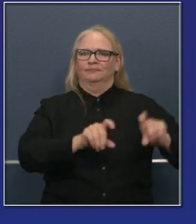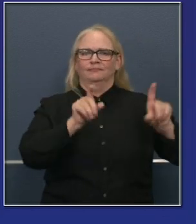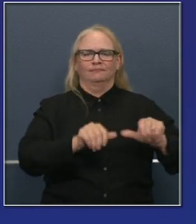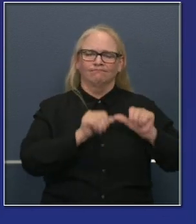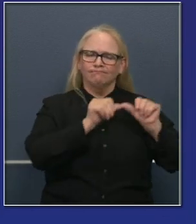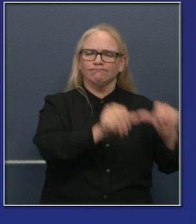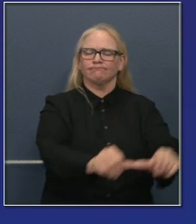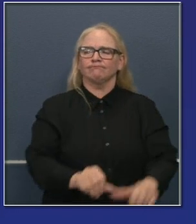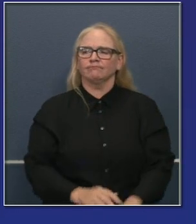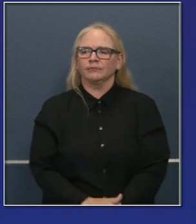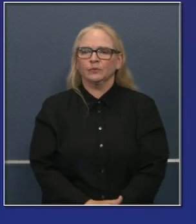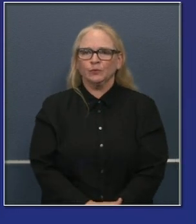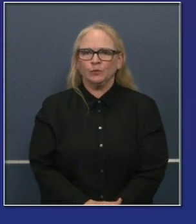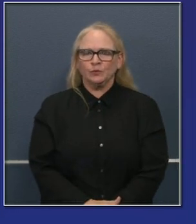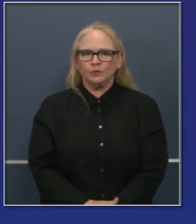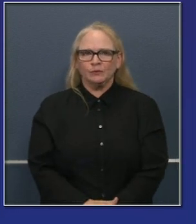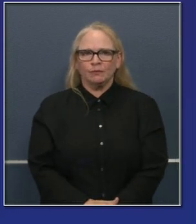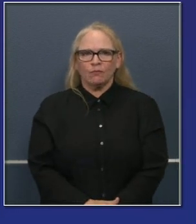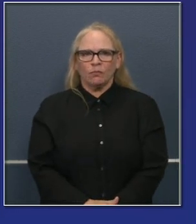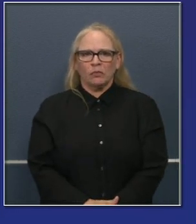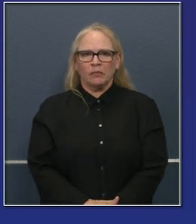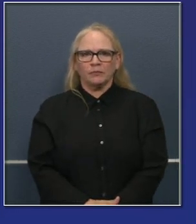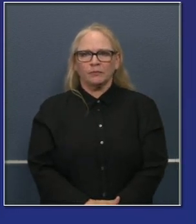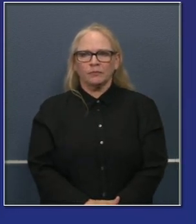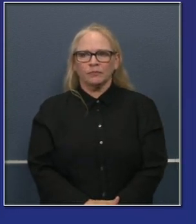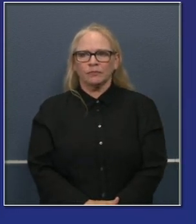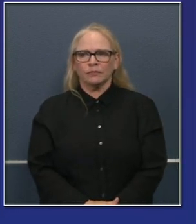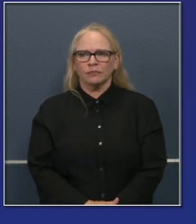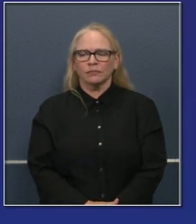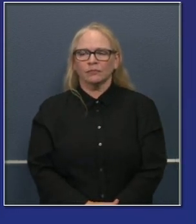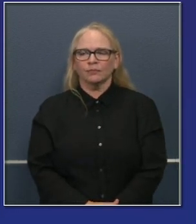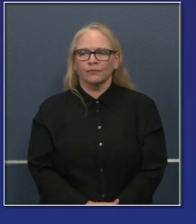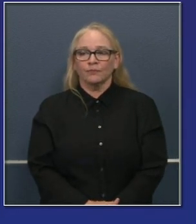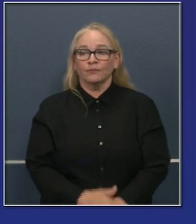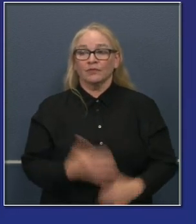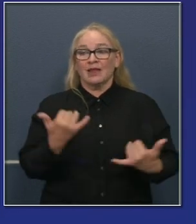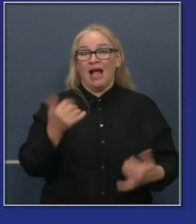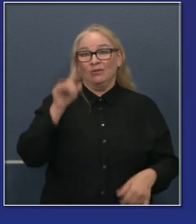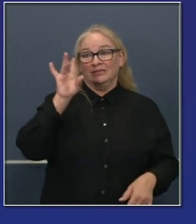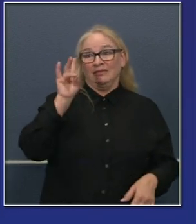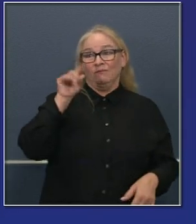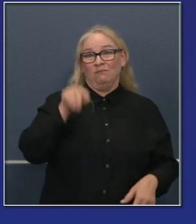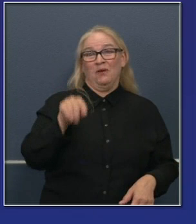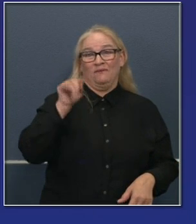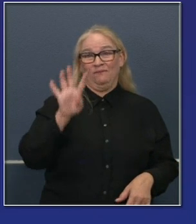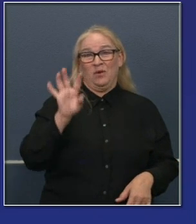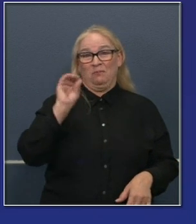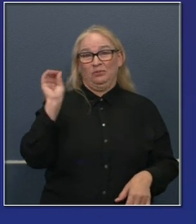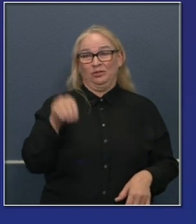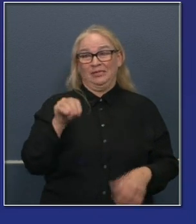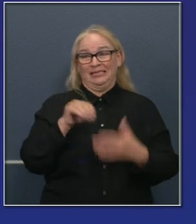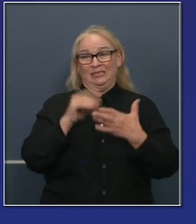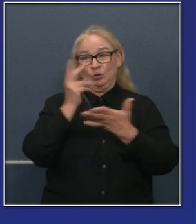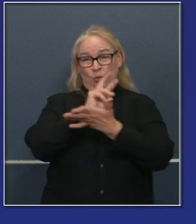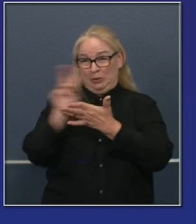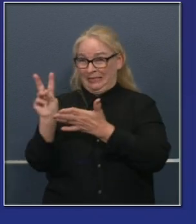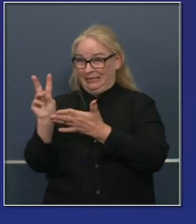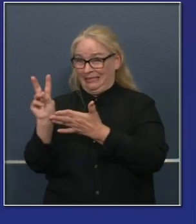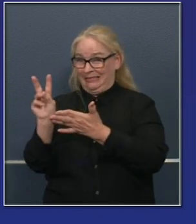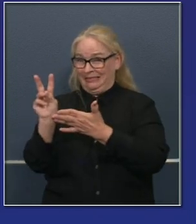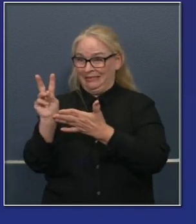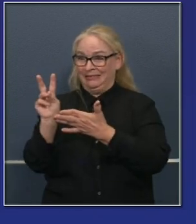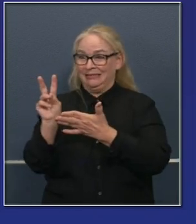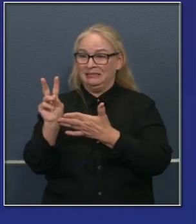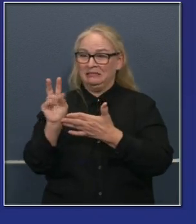and understandably so. So positivity rate, 7.4% over a 14-day period. That represents about